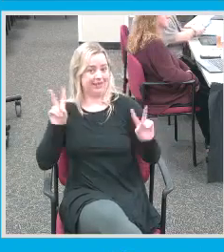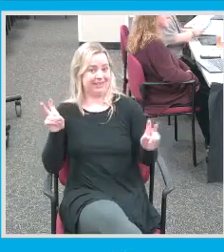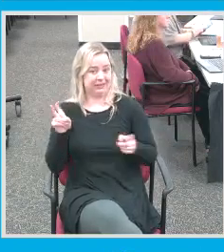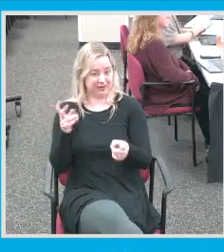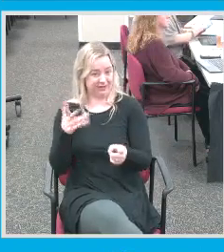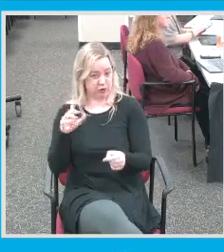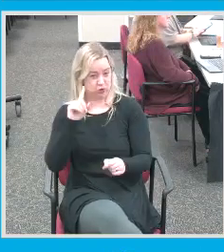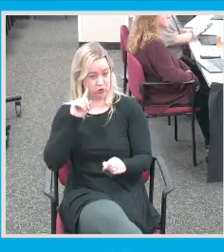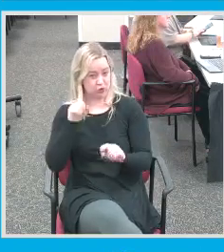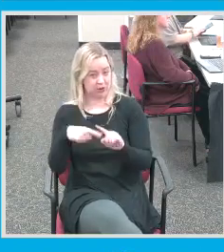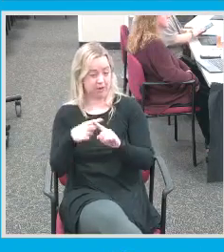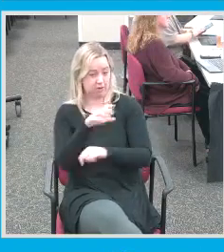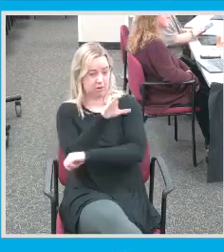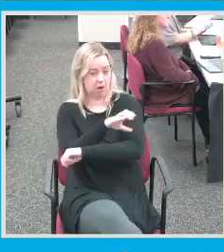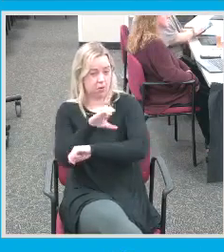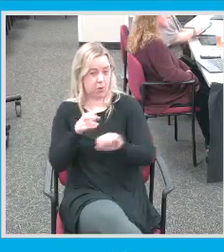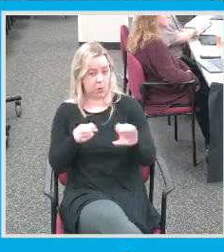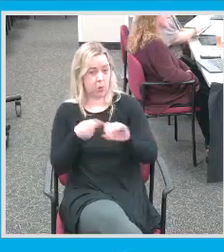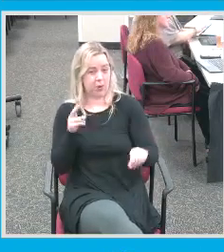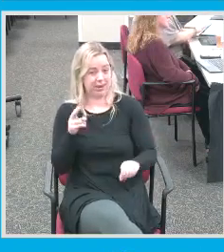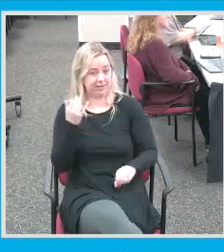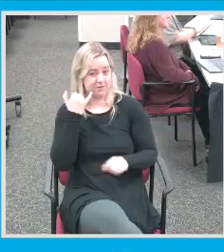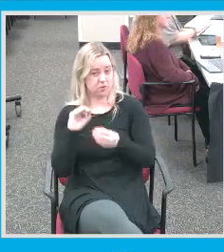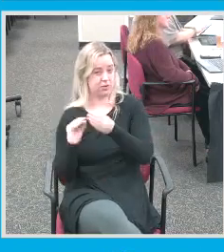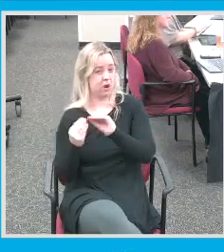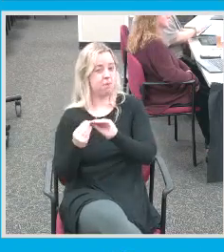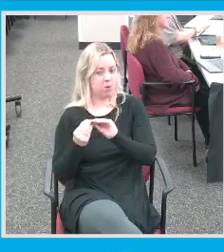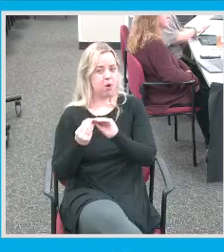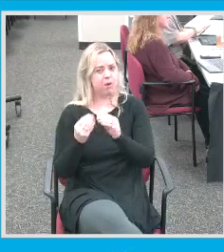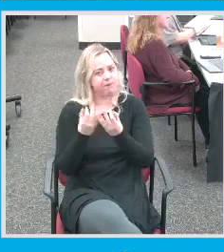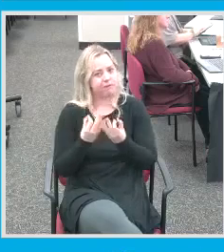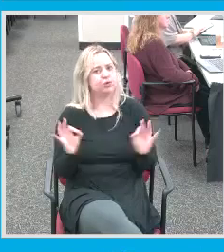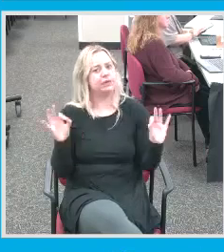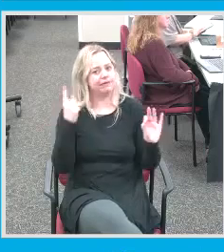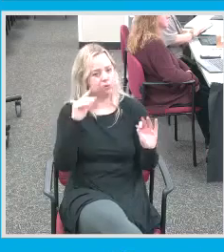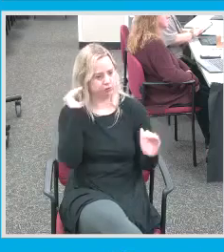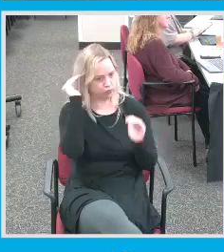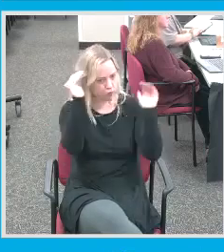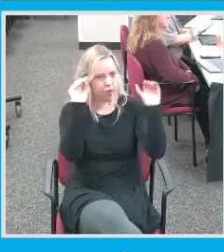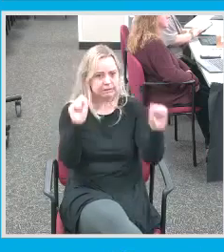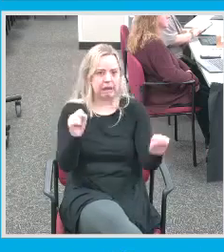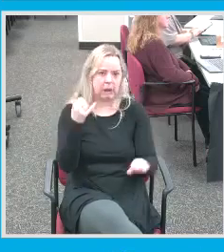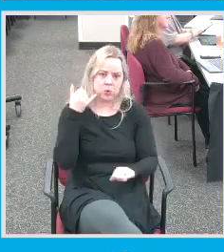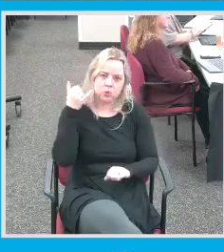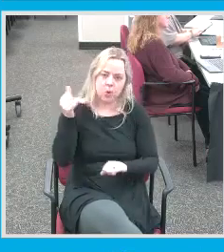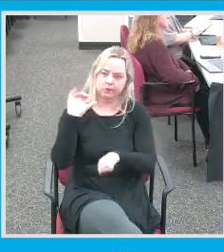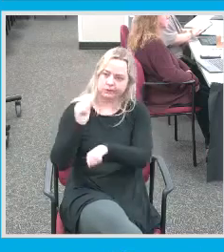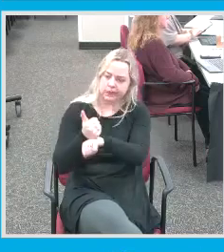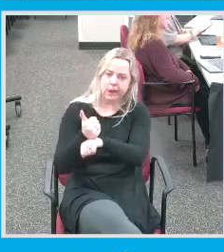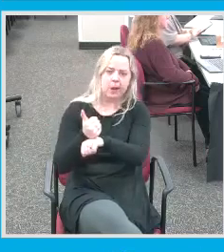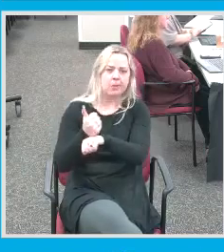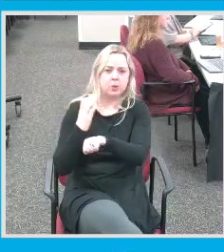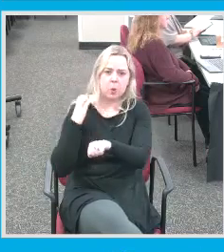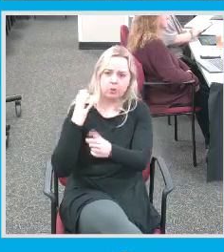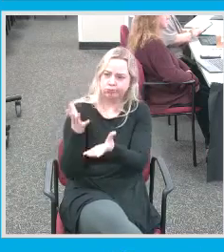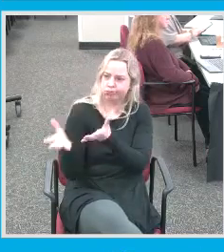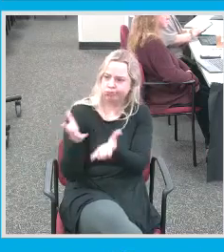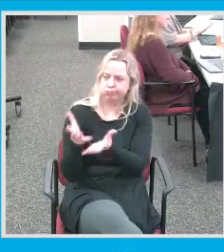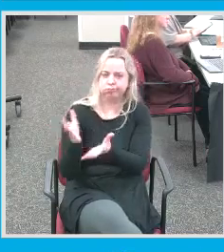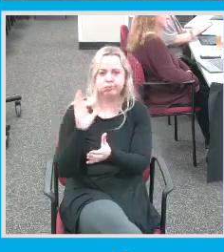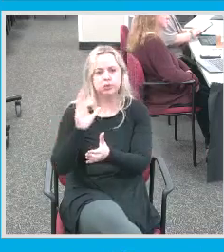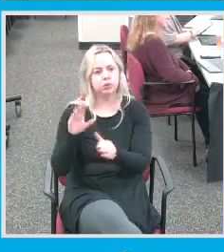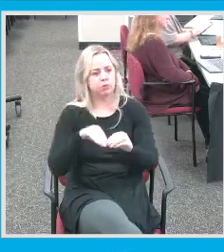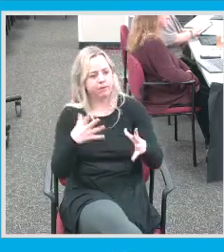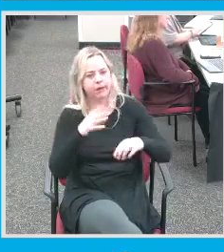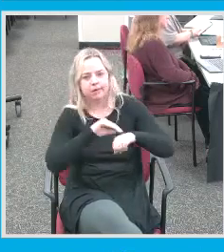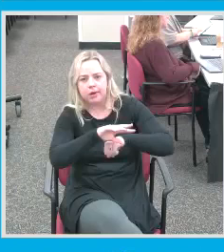Quit Line, which is a free resource that we offer to adults. They can call, they get set up with a coach, so they get counseling, they get set up with